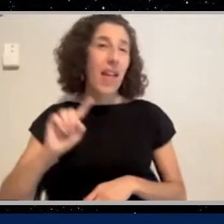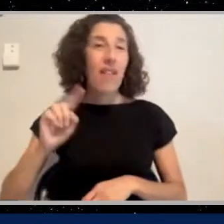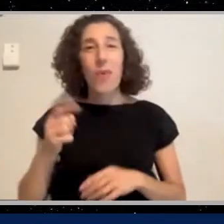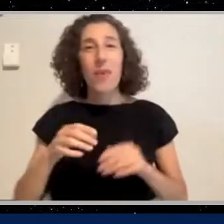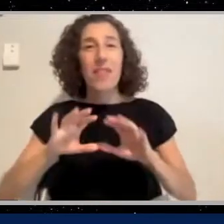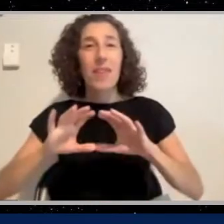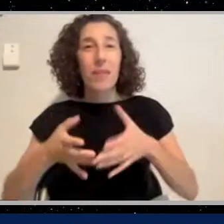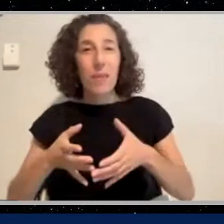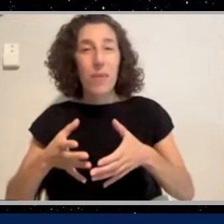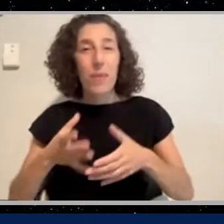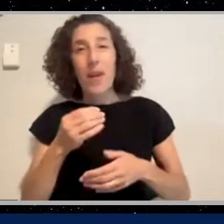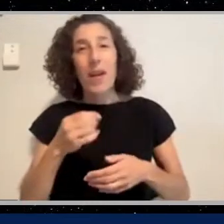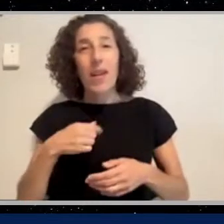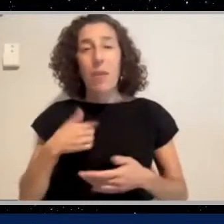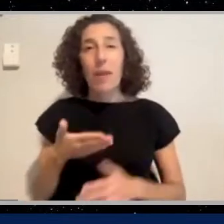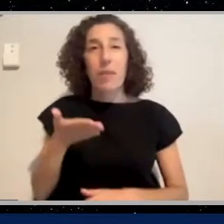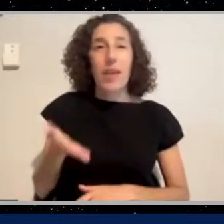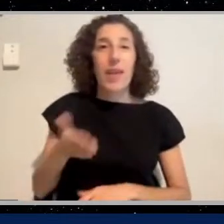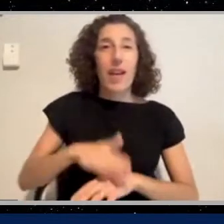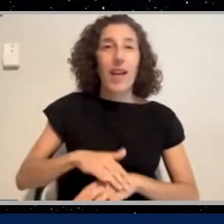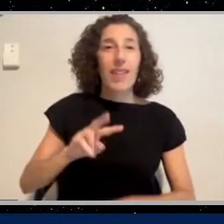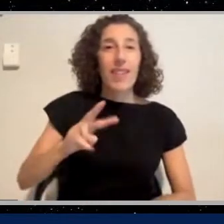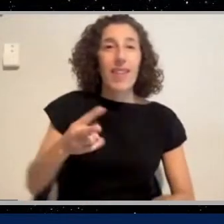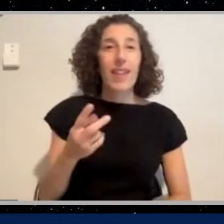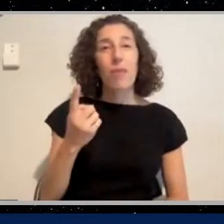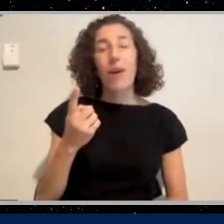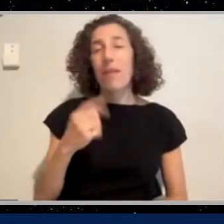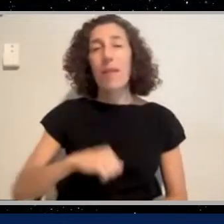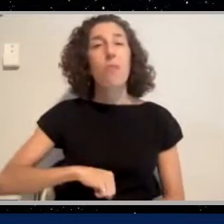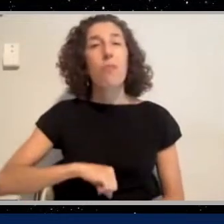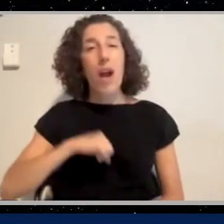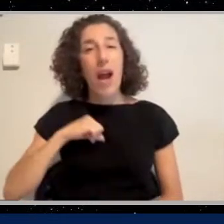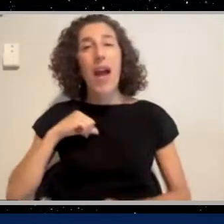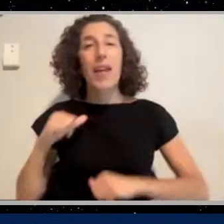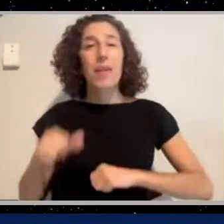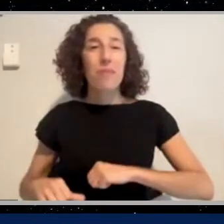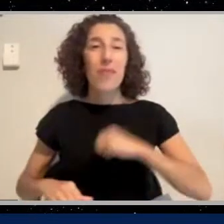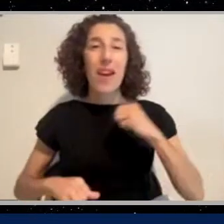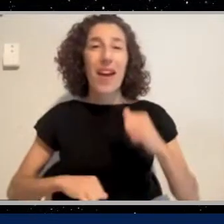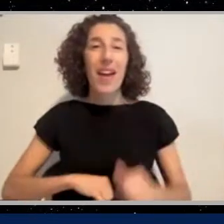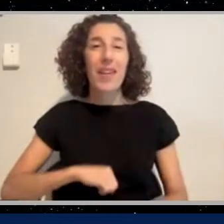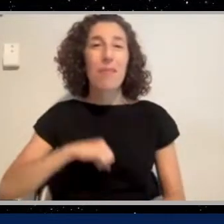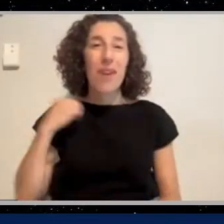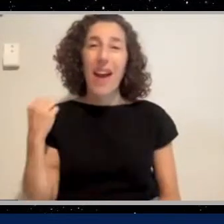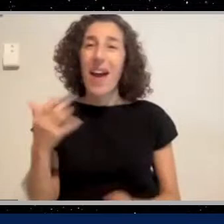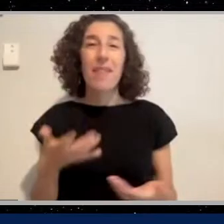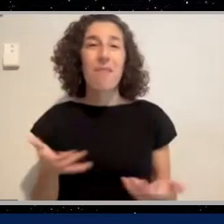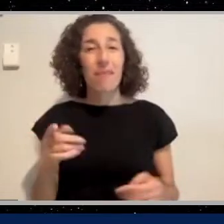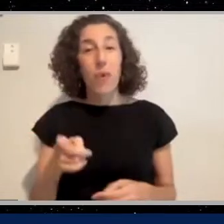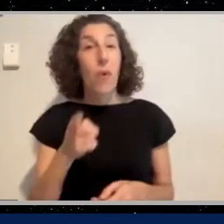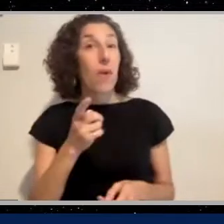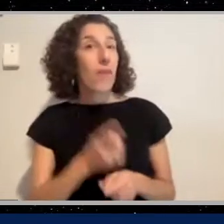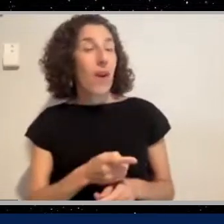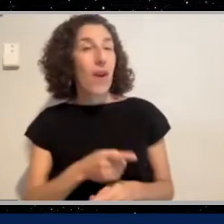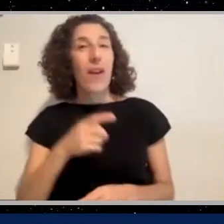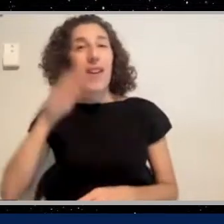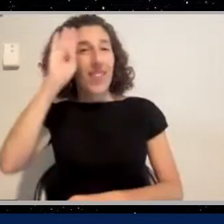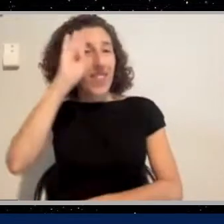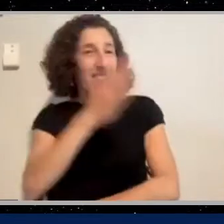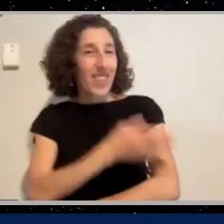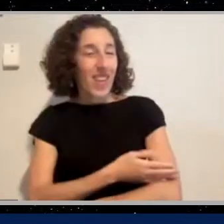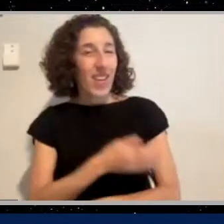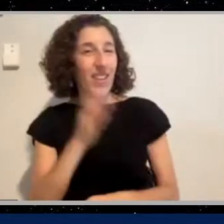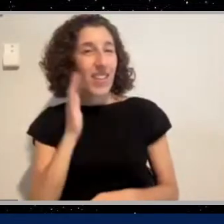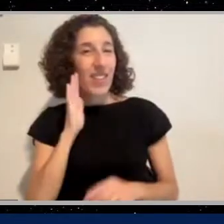the second one. So there's like pride all around. So. Oh yeah, he's gonna have some cool schoolyard bragging